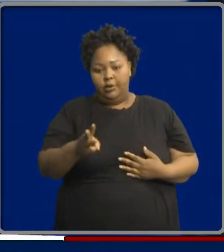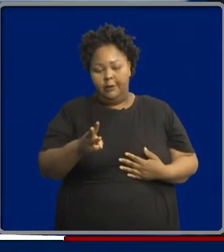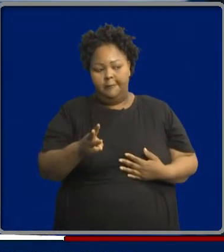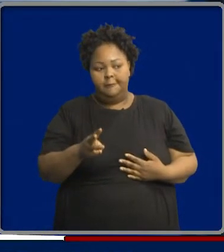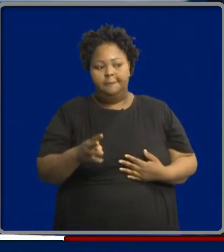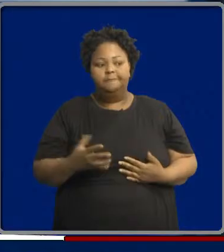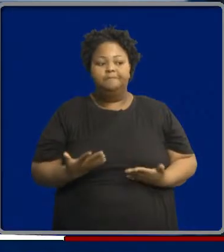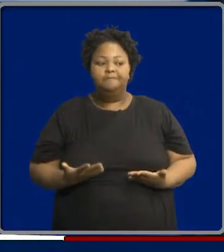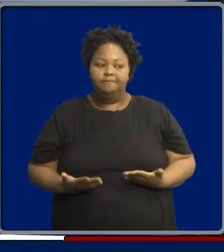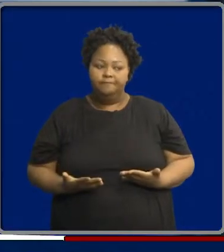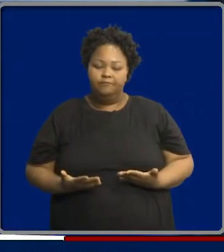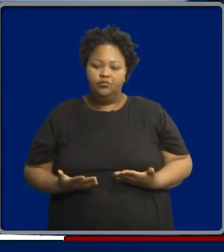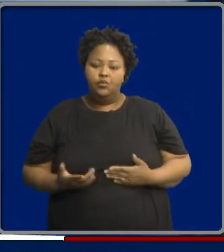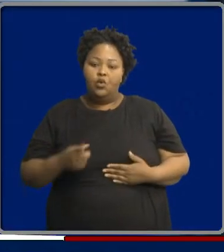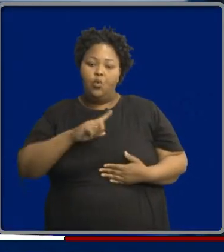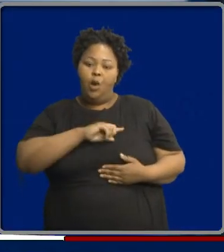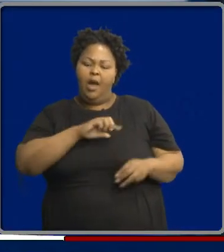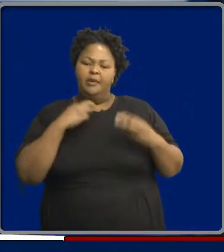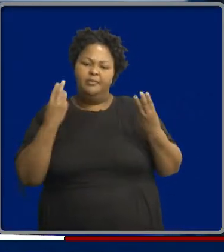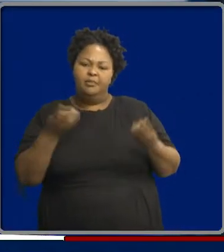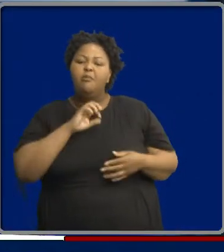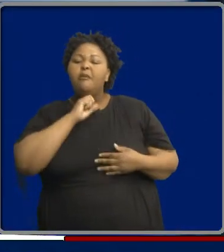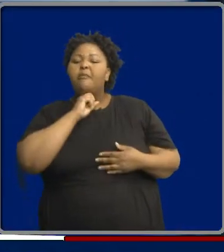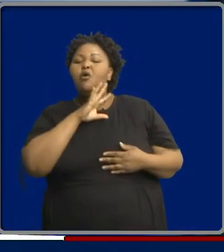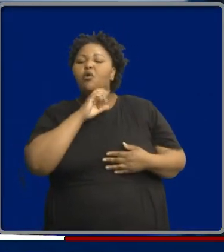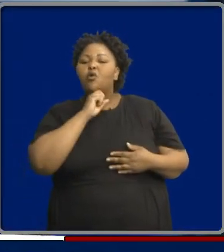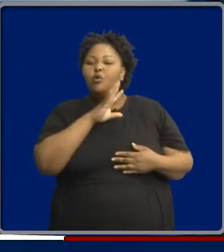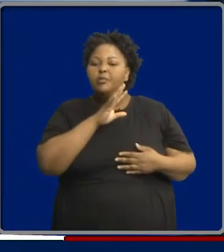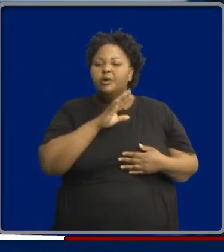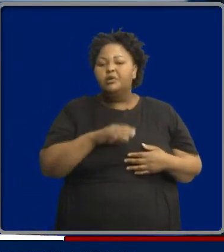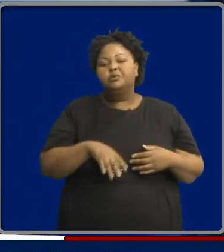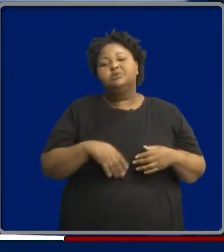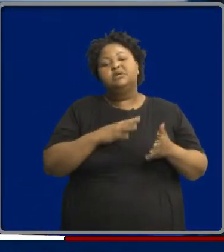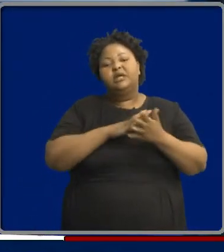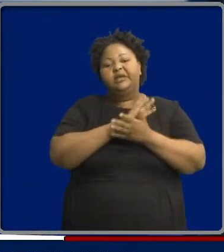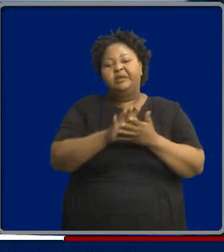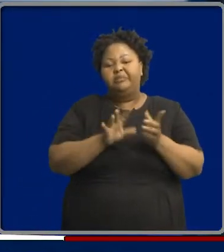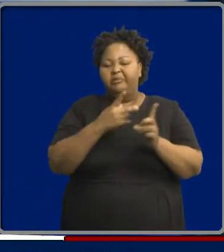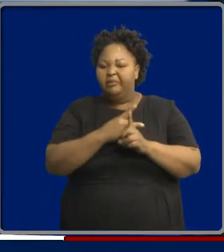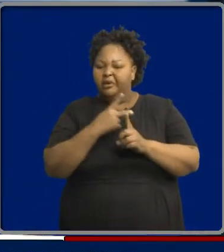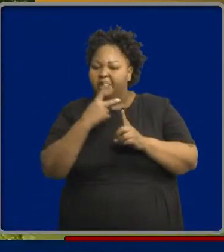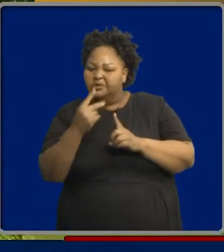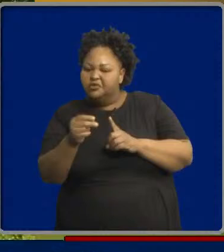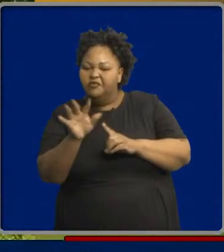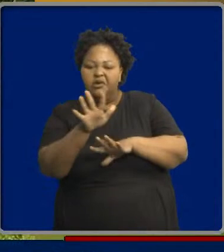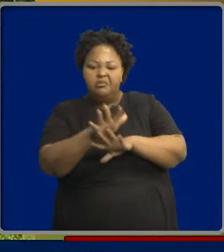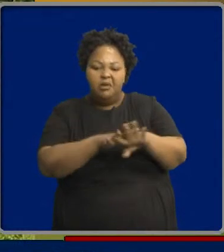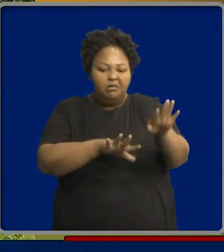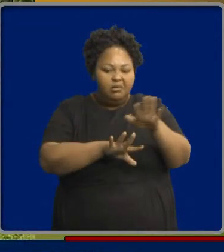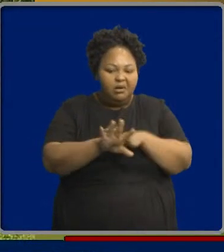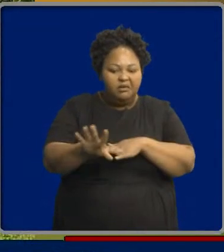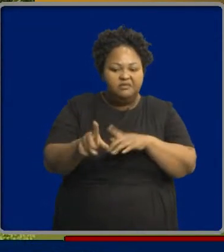the infectious waste that has been improperly disposed at Stobela.